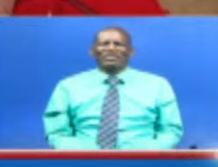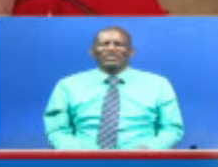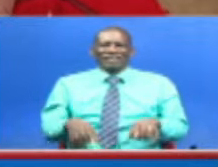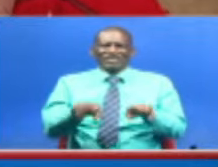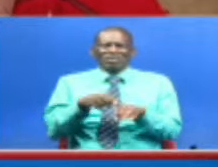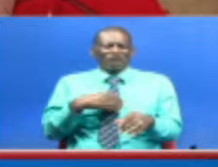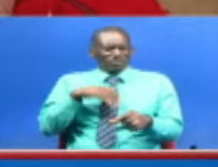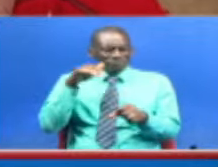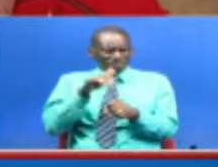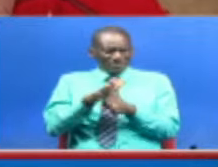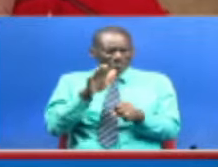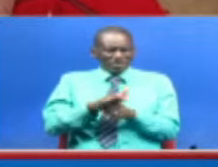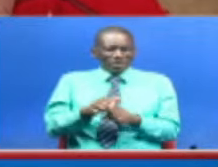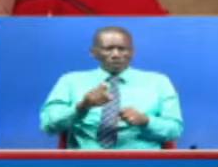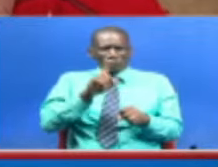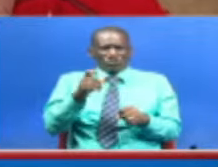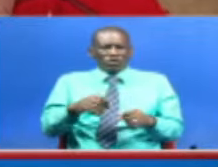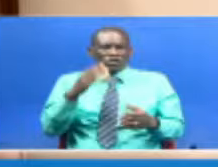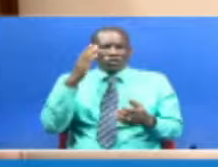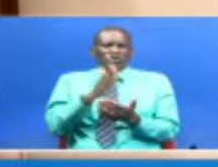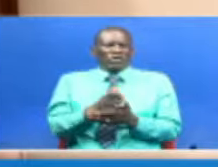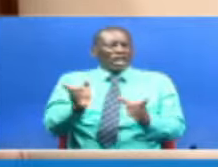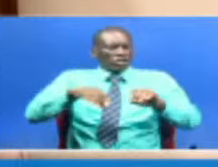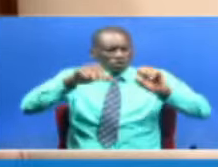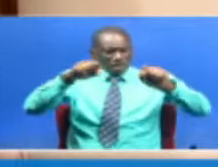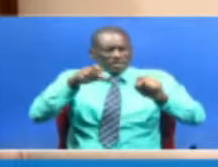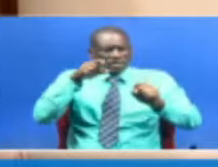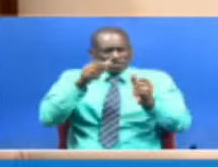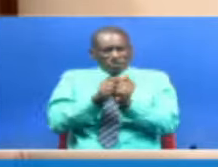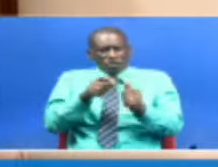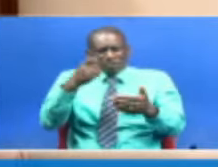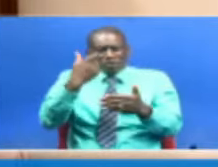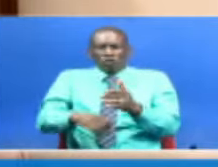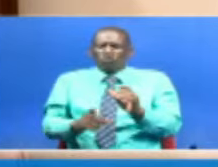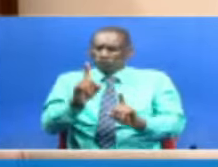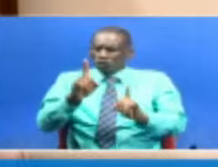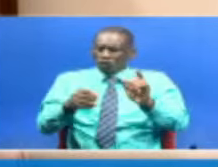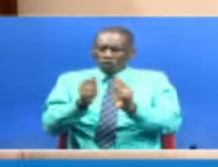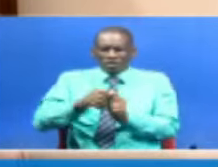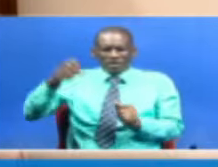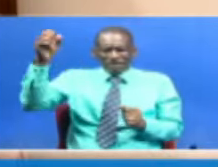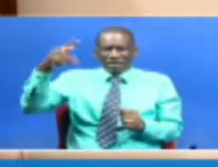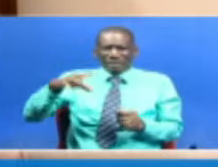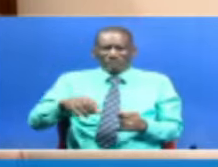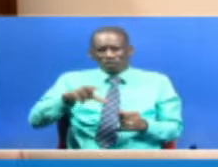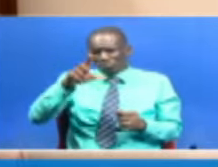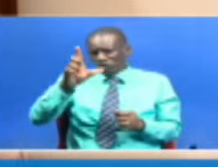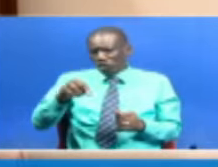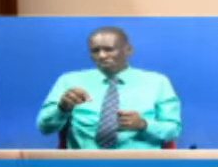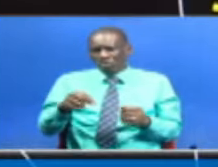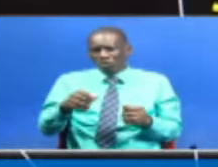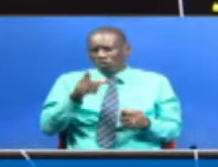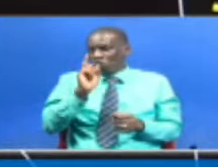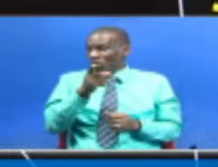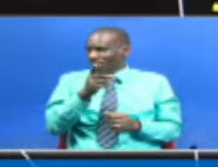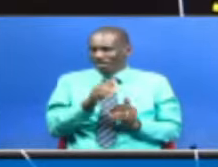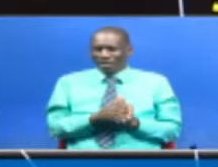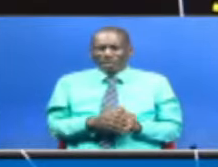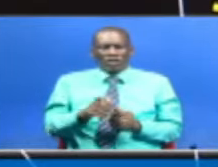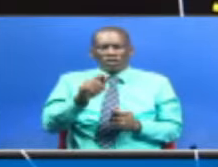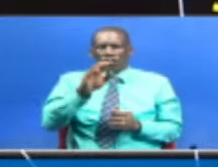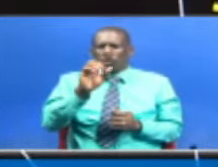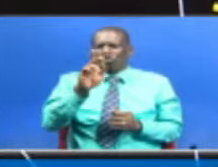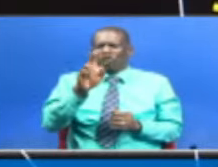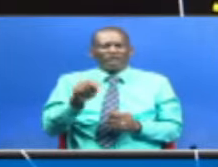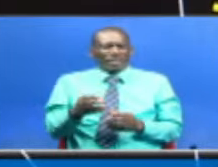many. I really do not agree with you about the cost of cooking with electricity being cheaper because tokens and ubanasi